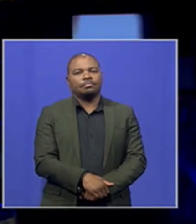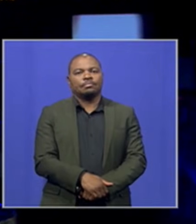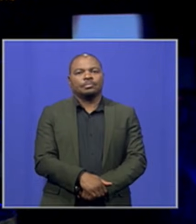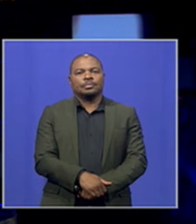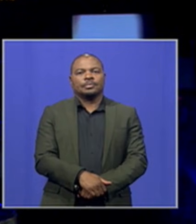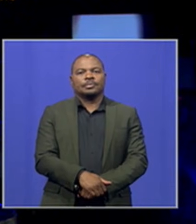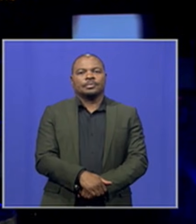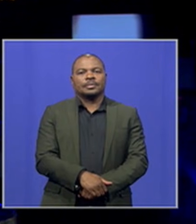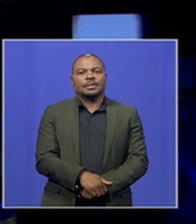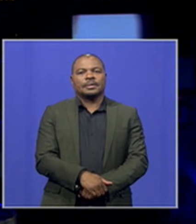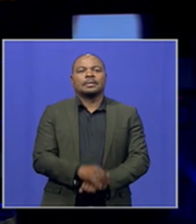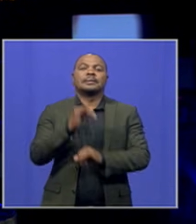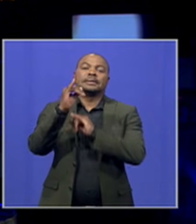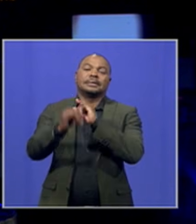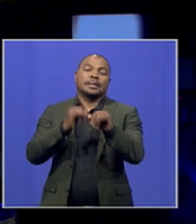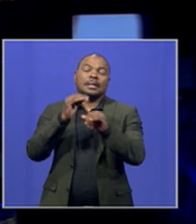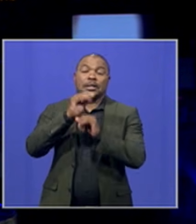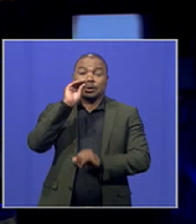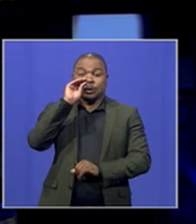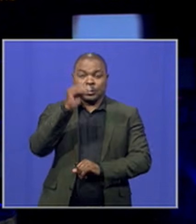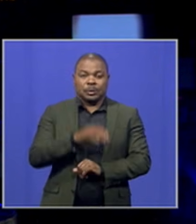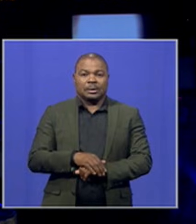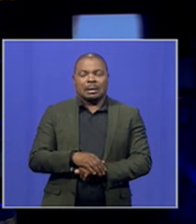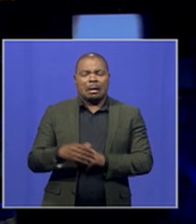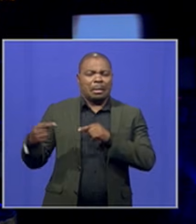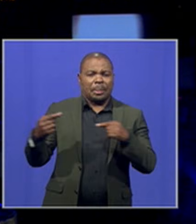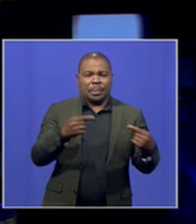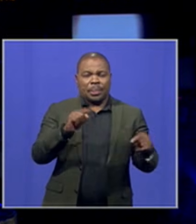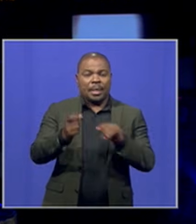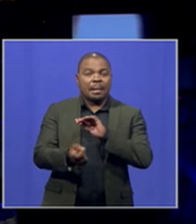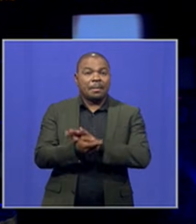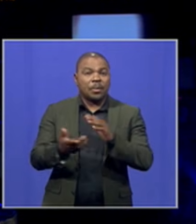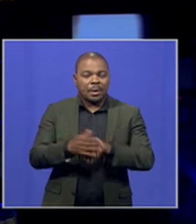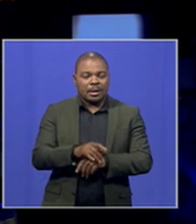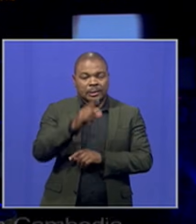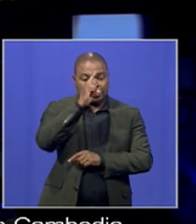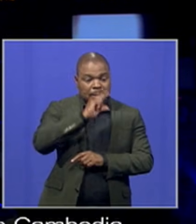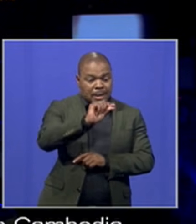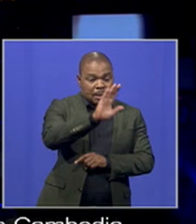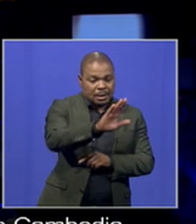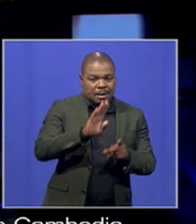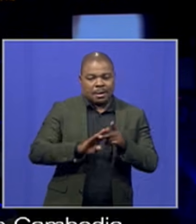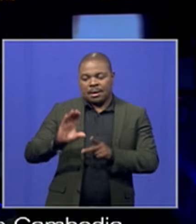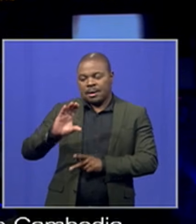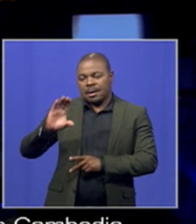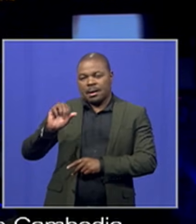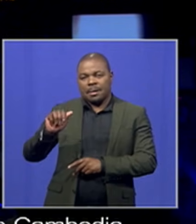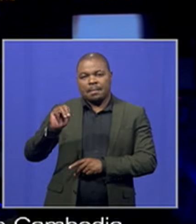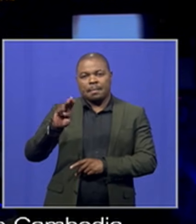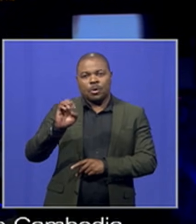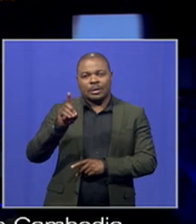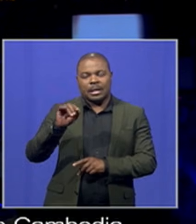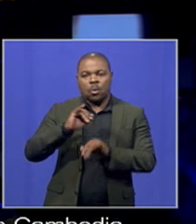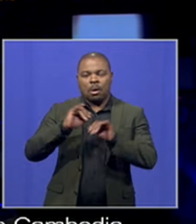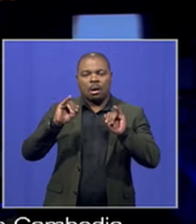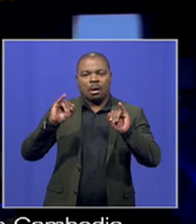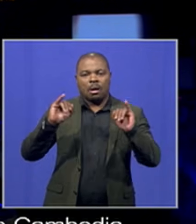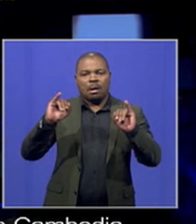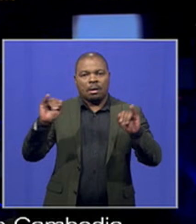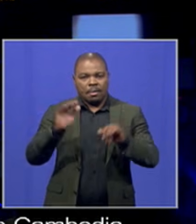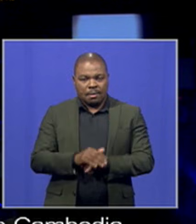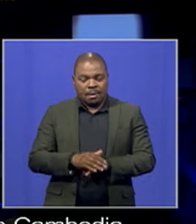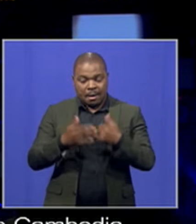Ha re lahlela mahlo ditabeng tsa matjhaba go hlangentseng e rena ya moedi dipakeng tsa Thailand hammoho le Cambodia e ntse e tota ho e seng